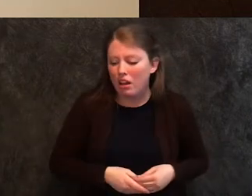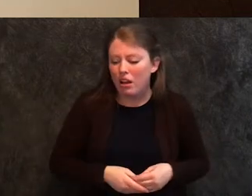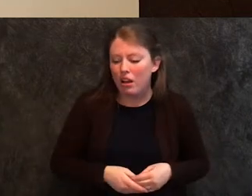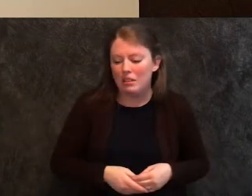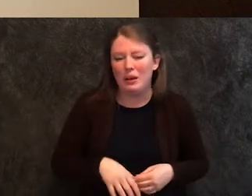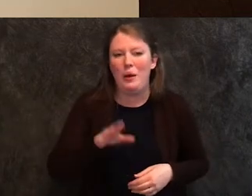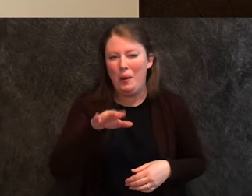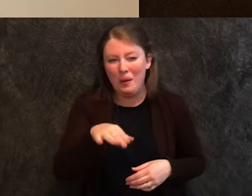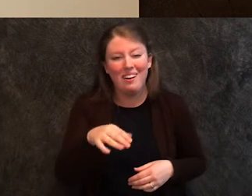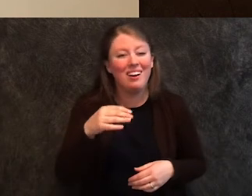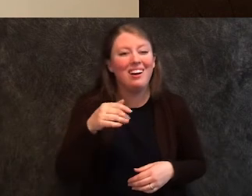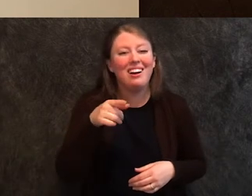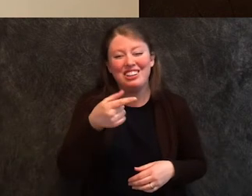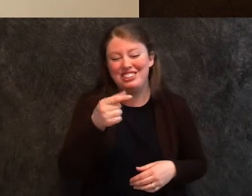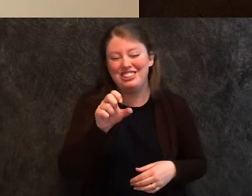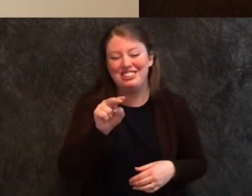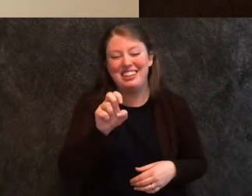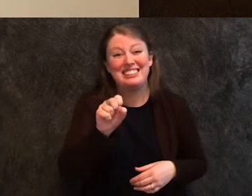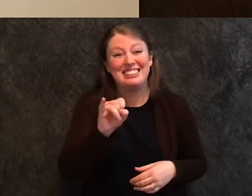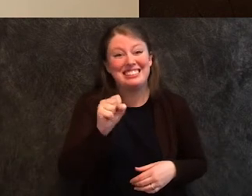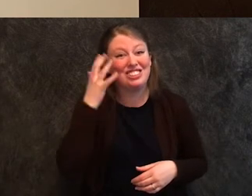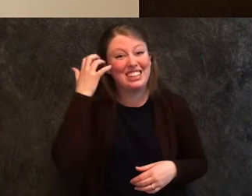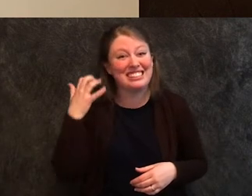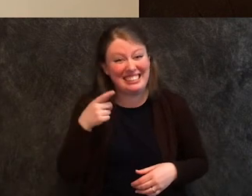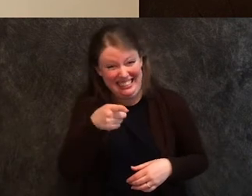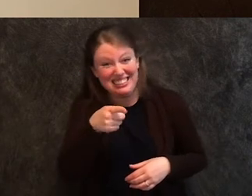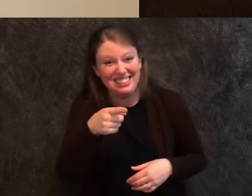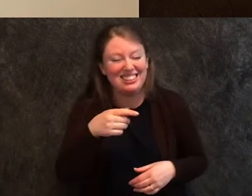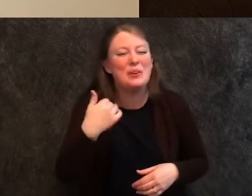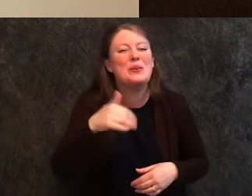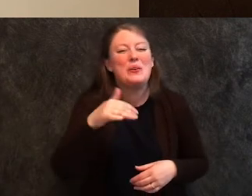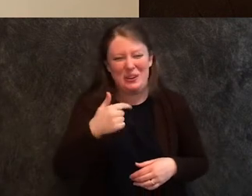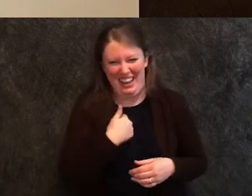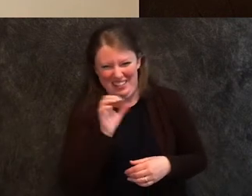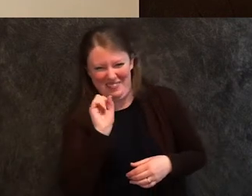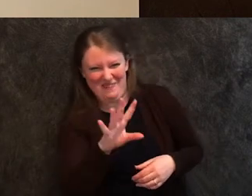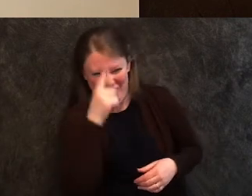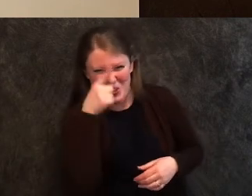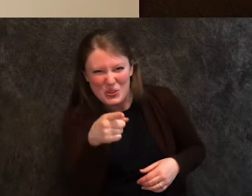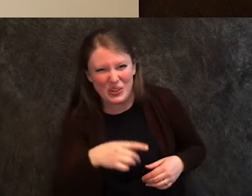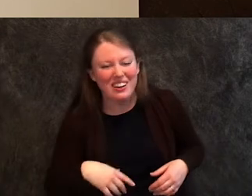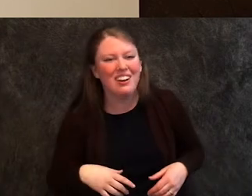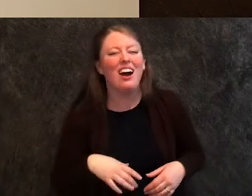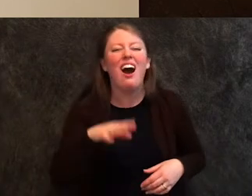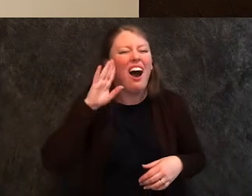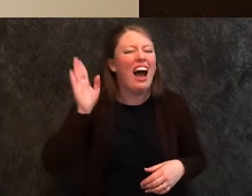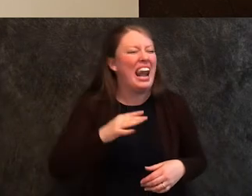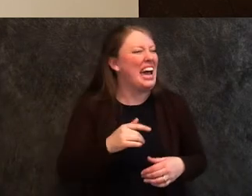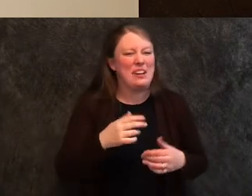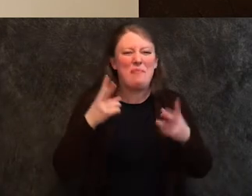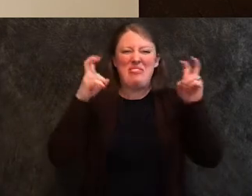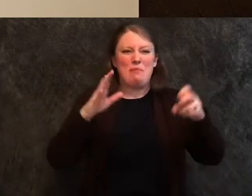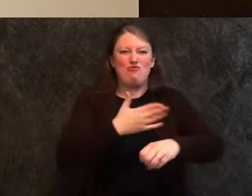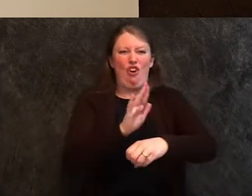Sorry, Genesis, because I'm always going to remember you and remember this song, because this is the song that was released in COVID. It's like a prom song almost. You know, you go to these like at your